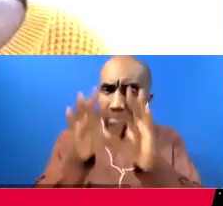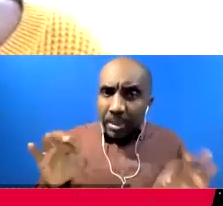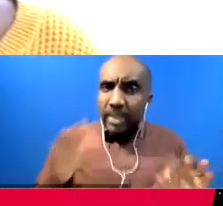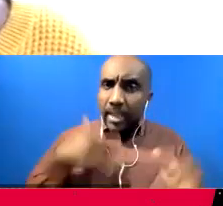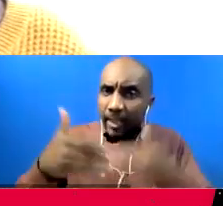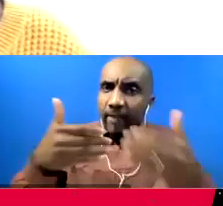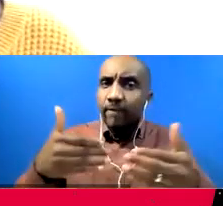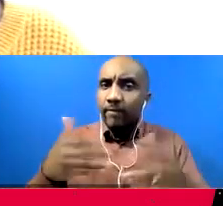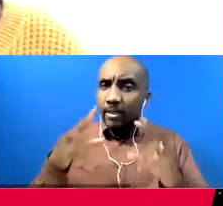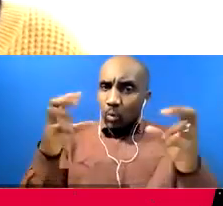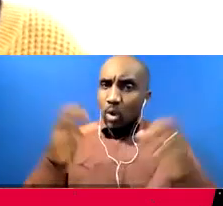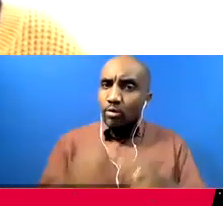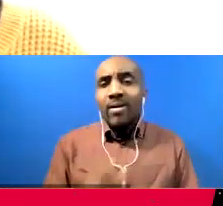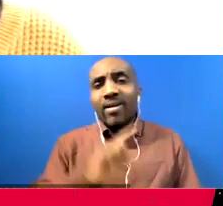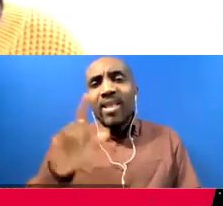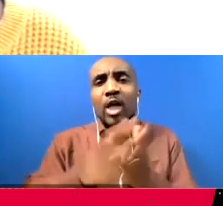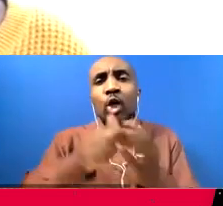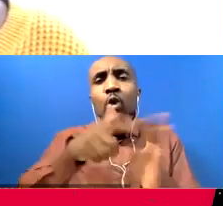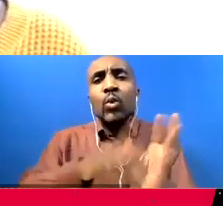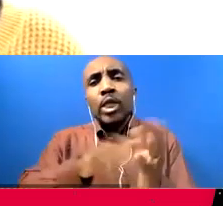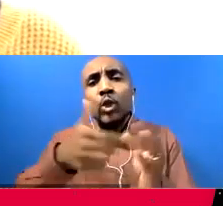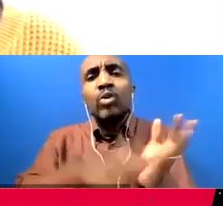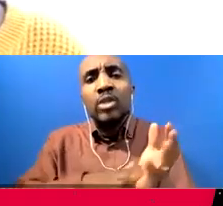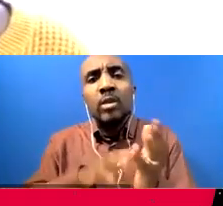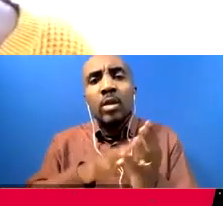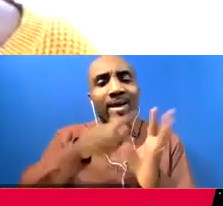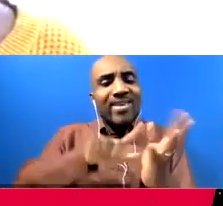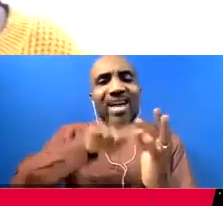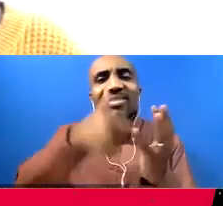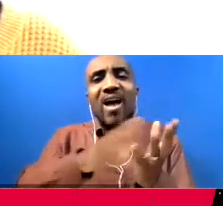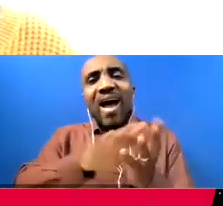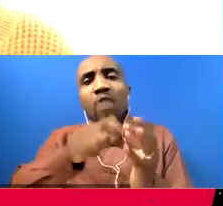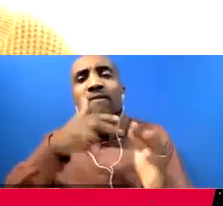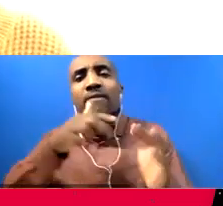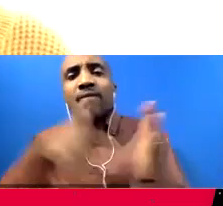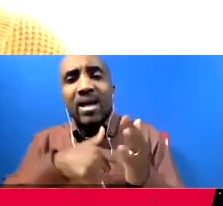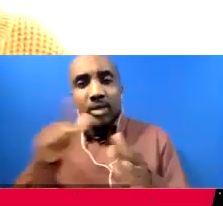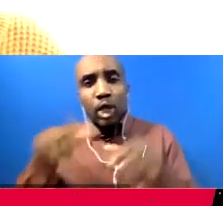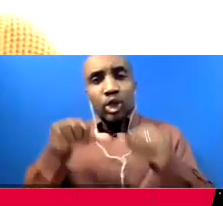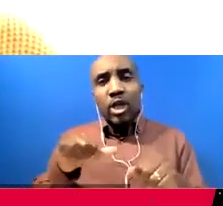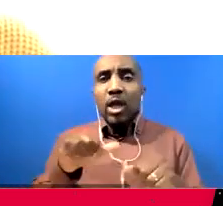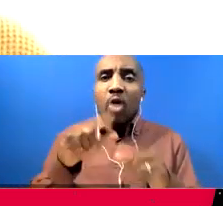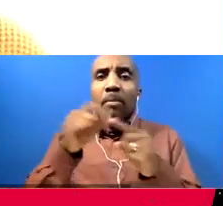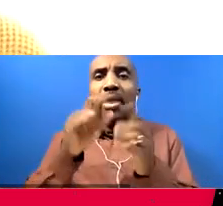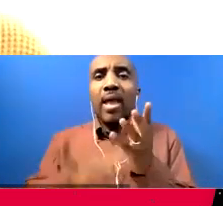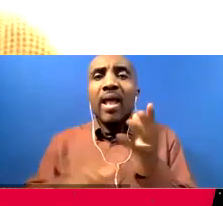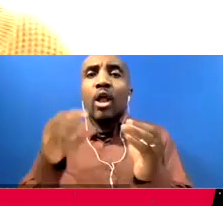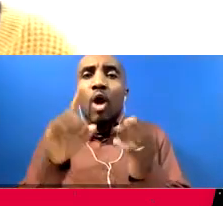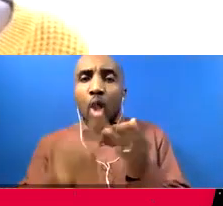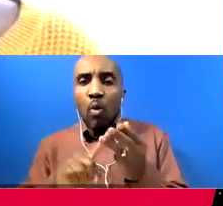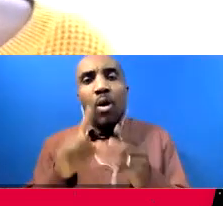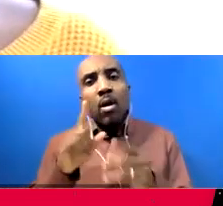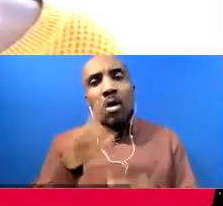quote. So later, Huey Newton went on to meet Yasser Arafat, who is the chair of the Palestinian Liberation Organization, also known as the